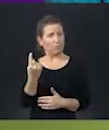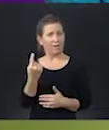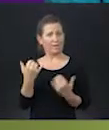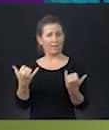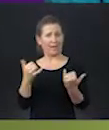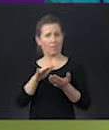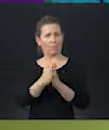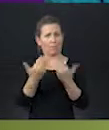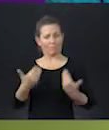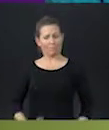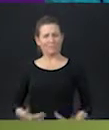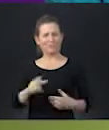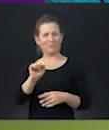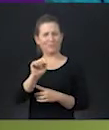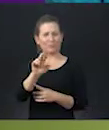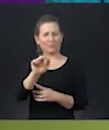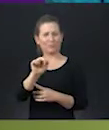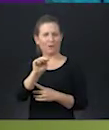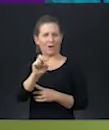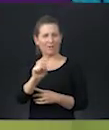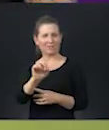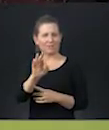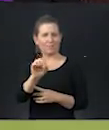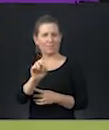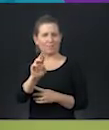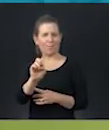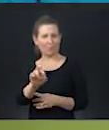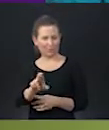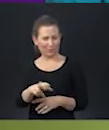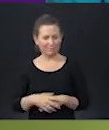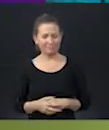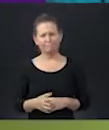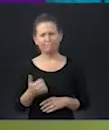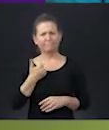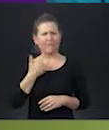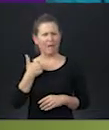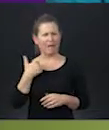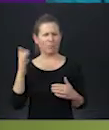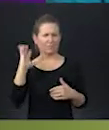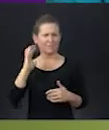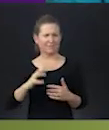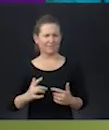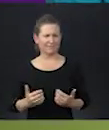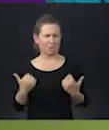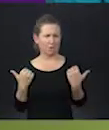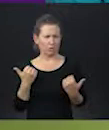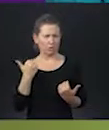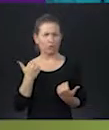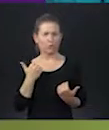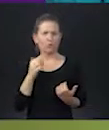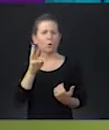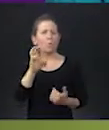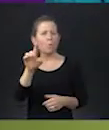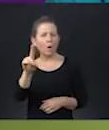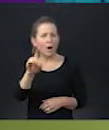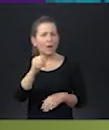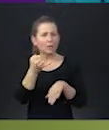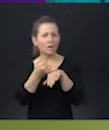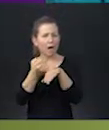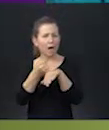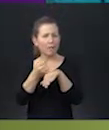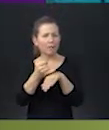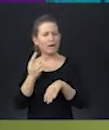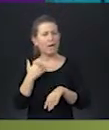turned into a transformer. So, when I was younger, I would go to Wild Island, which is in